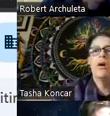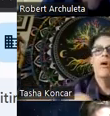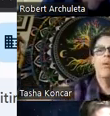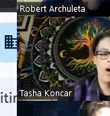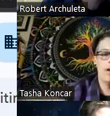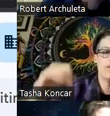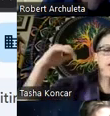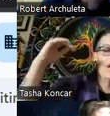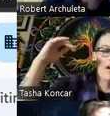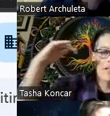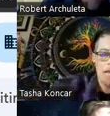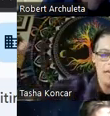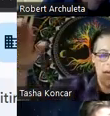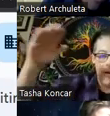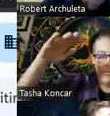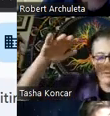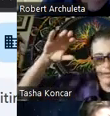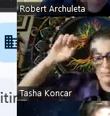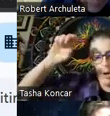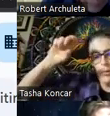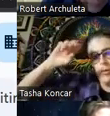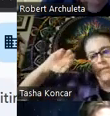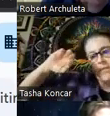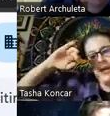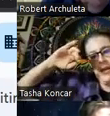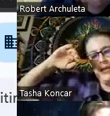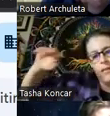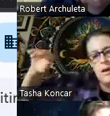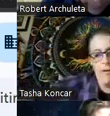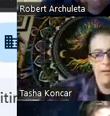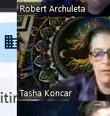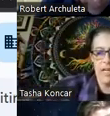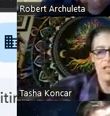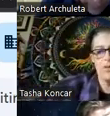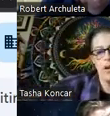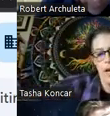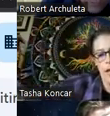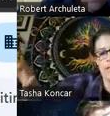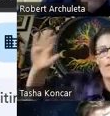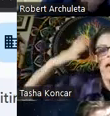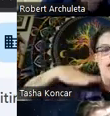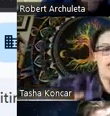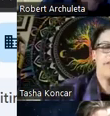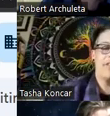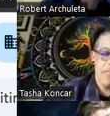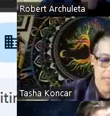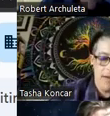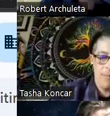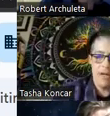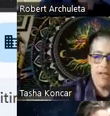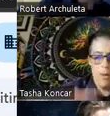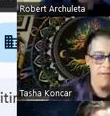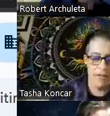changed, was taking out the part where it said about federal statutory guidelines and just left in the